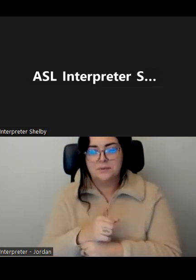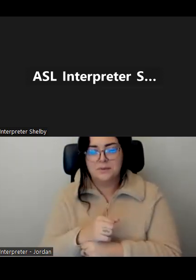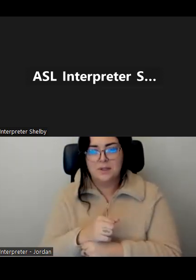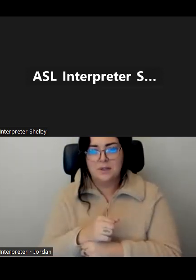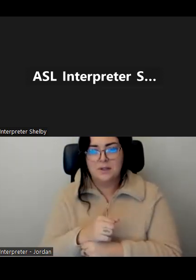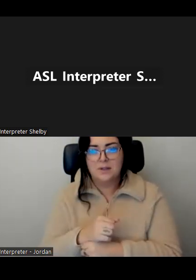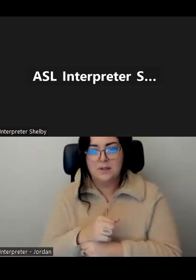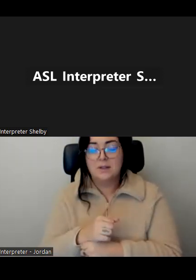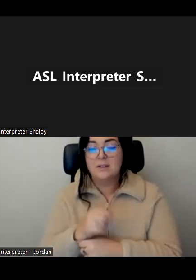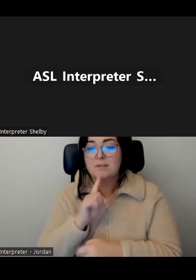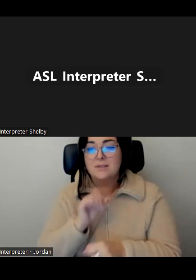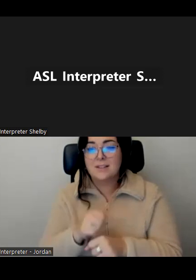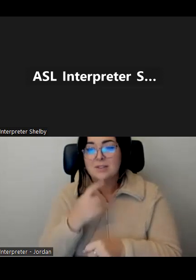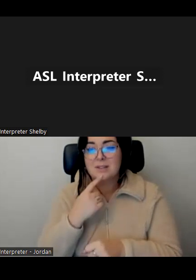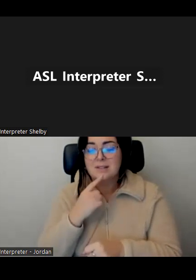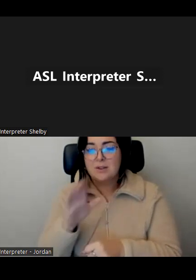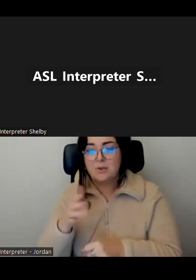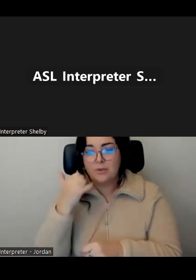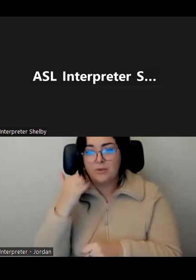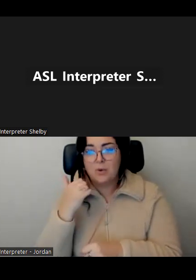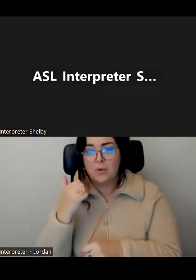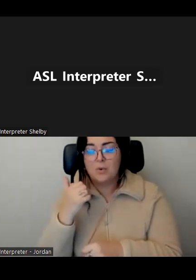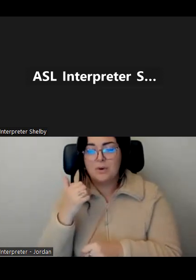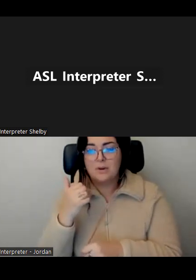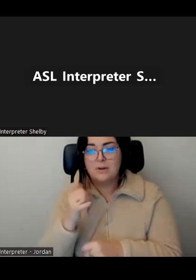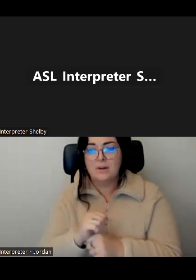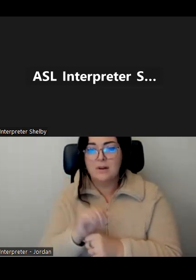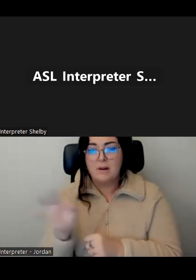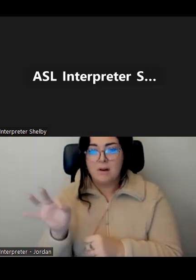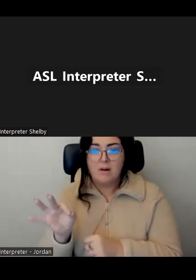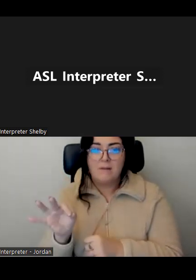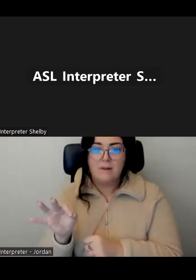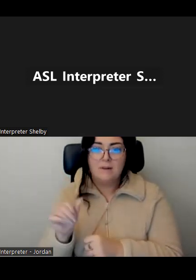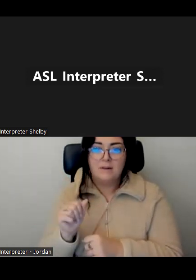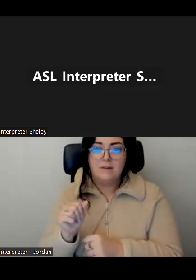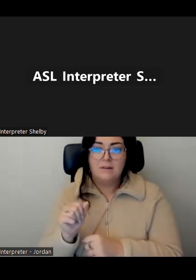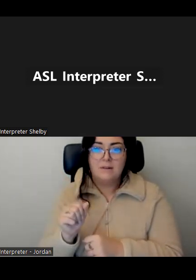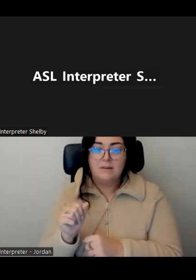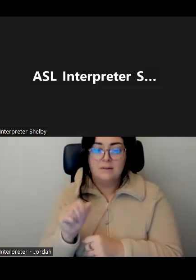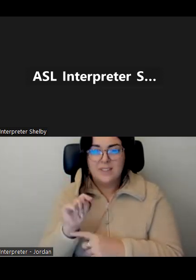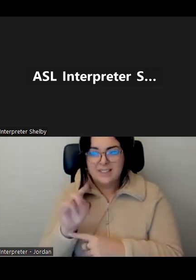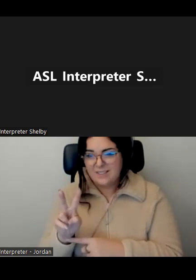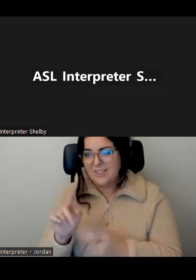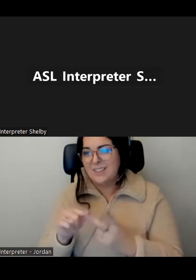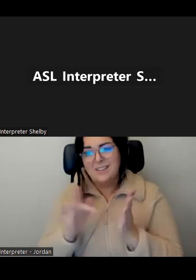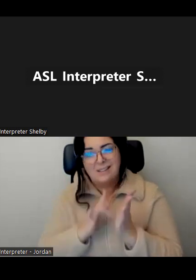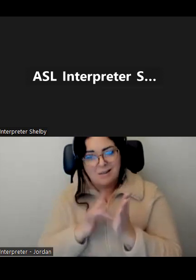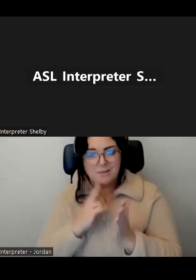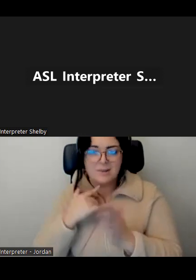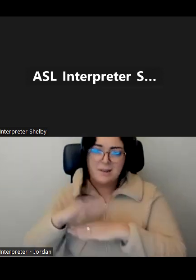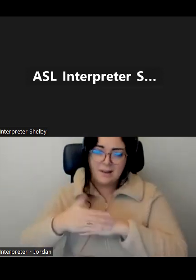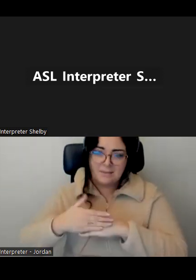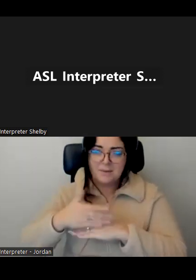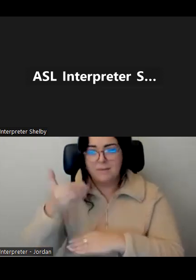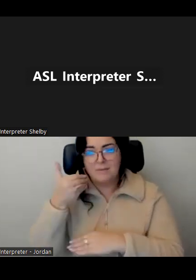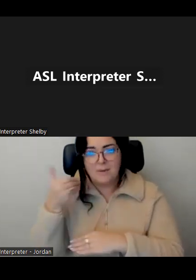it's actually recommended putting away electronic devices, turning off screens, whether it's TVs, tablets, laptops, cell